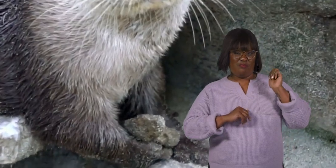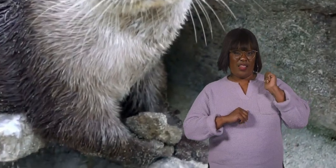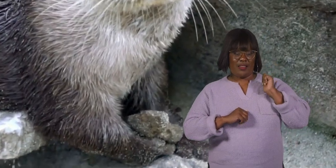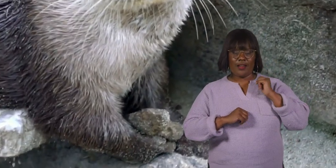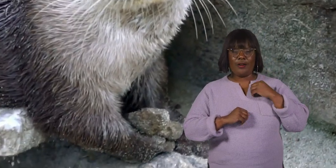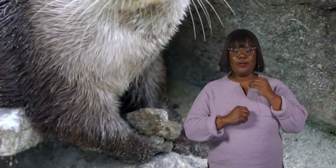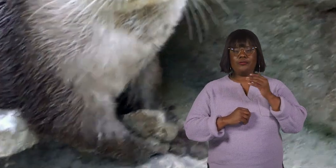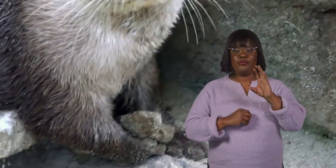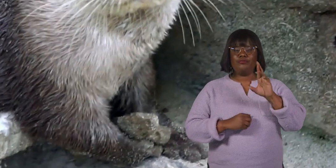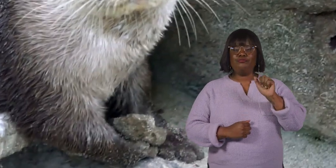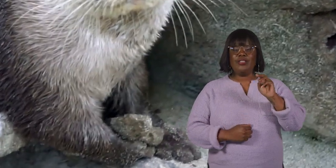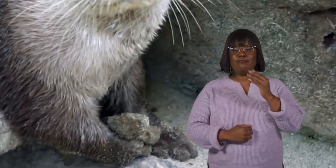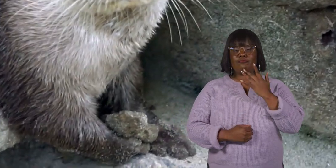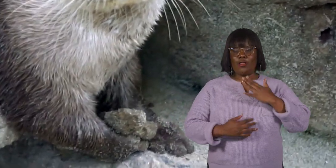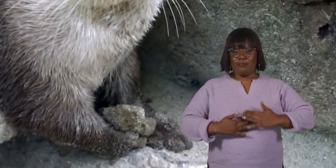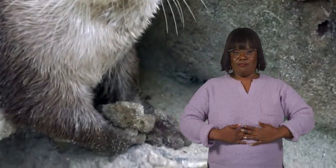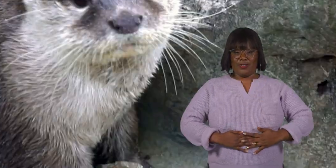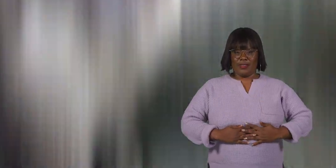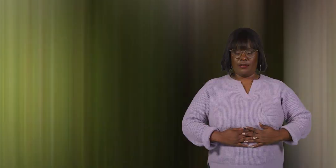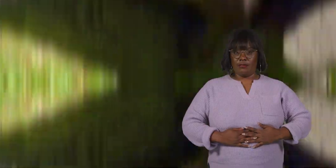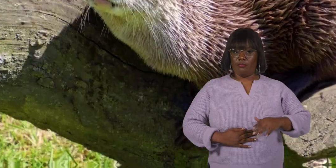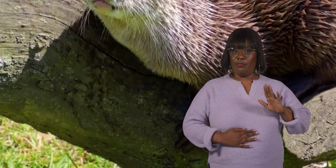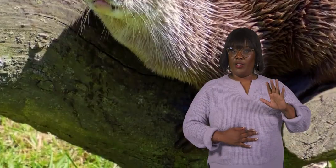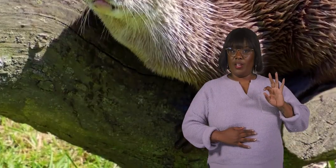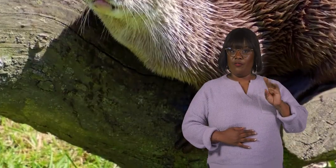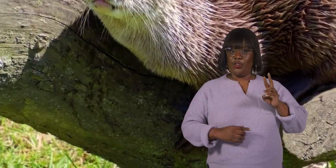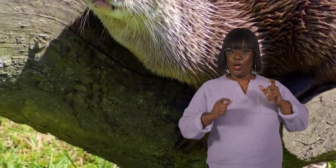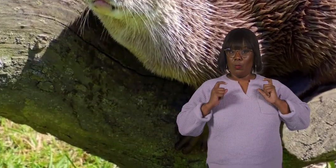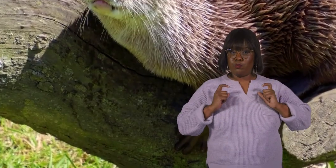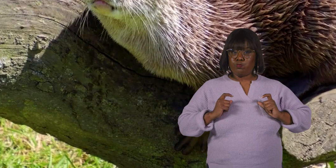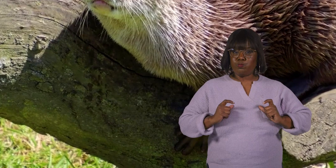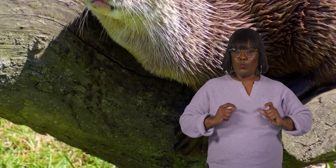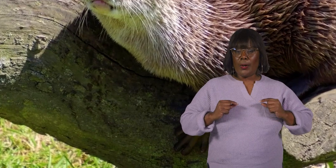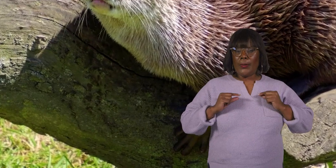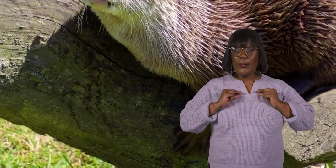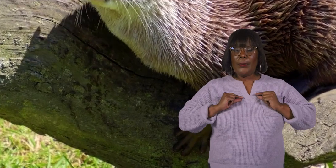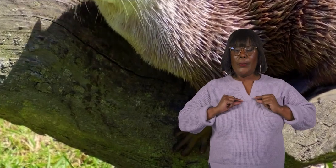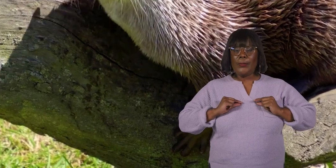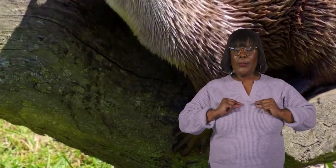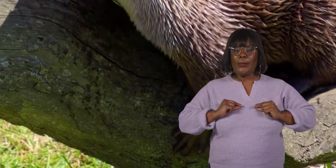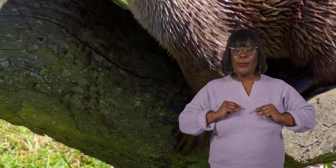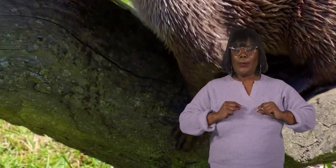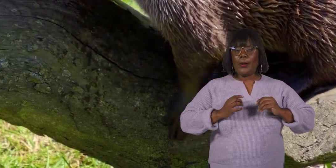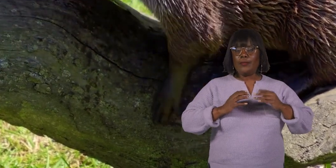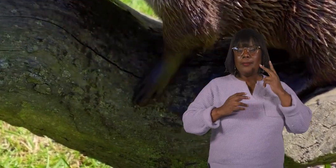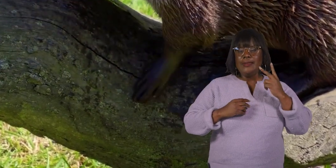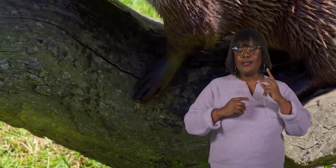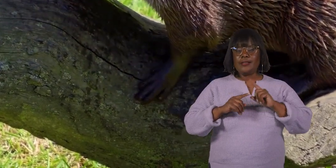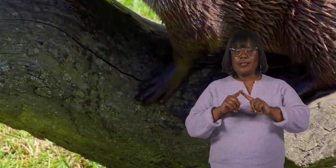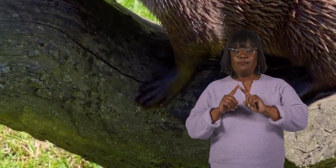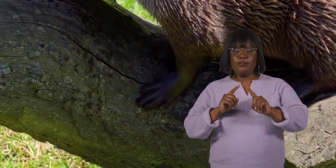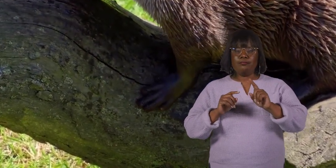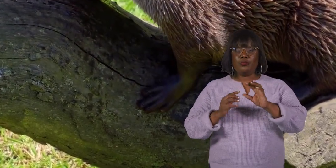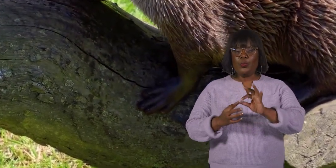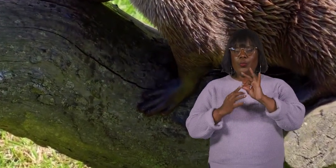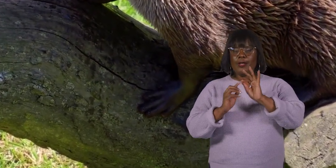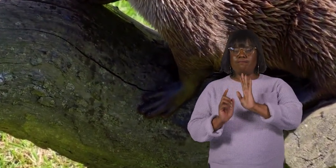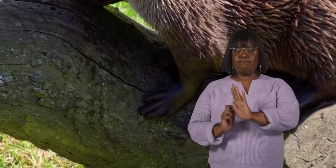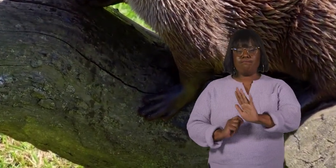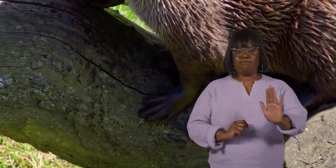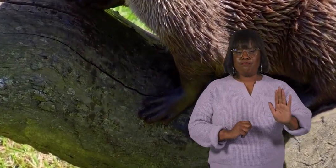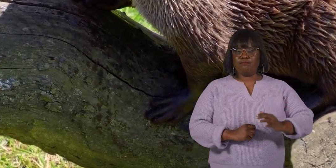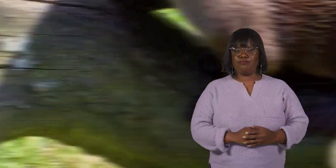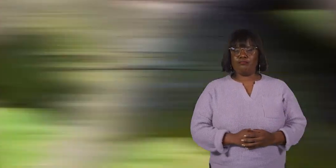on their backs and a cream-colored belly. Their fur can also have a slight sheen or pattern, making each